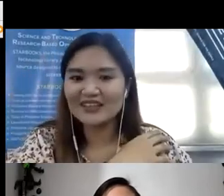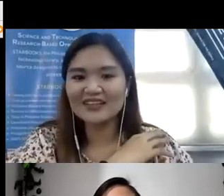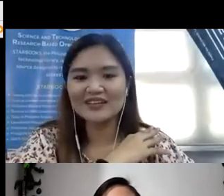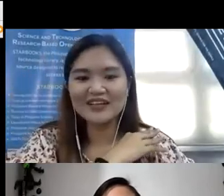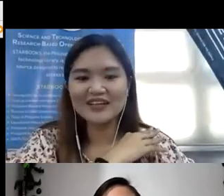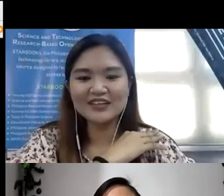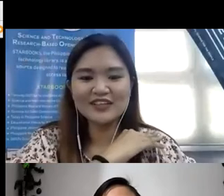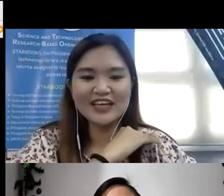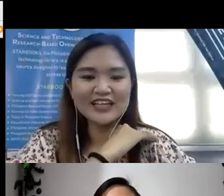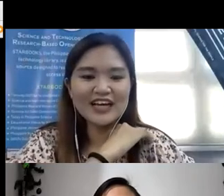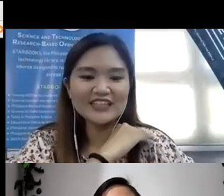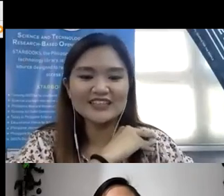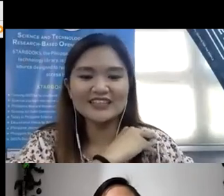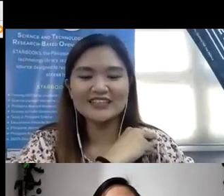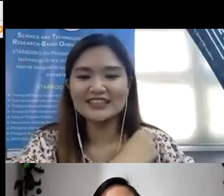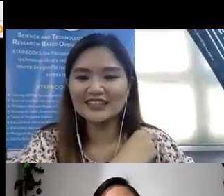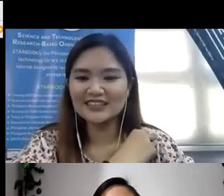Bakit? Ano nangyari na?